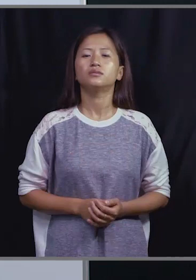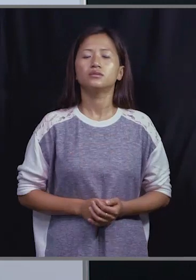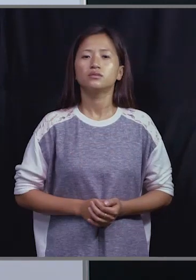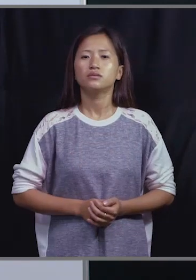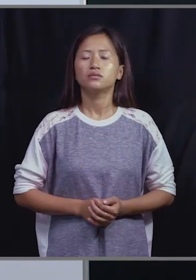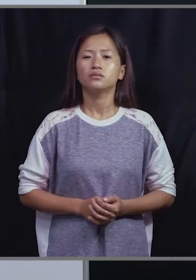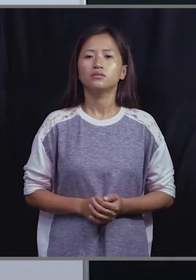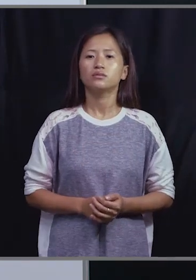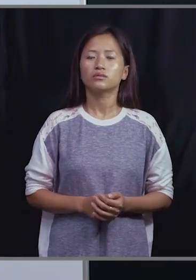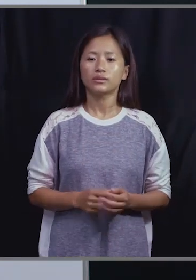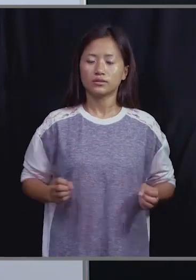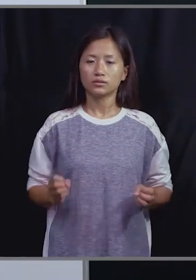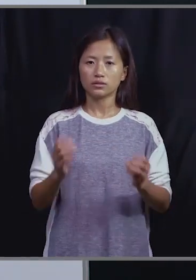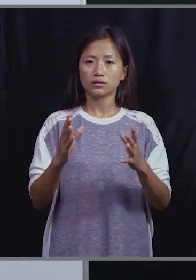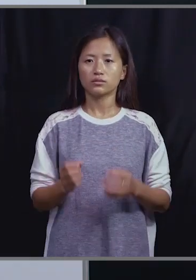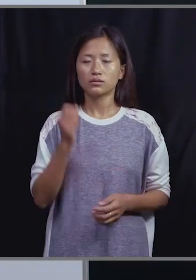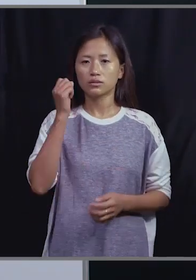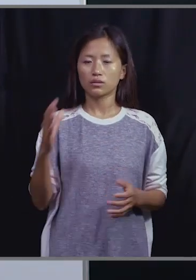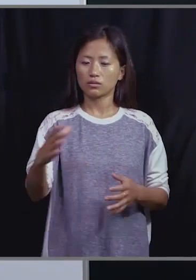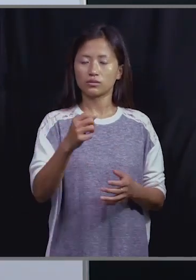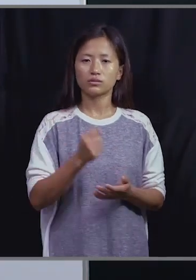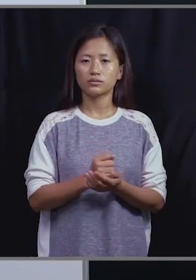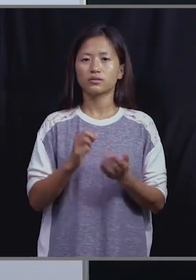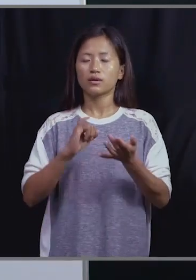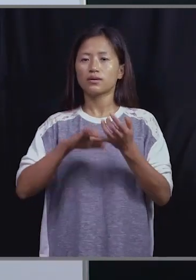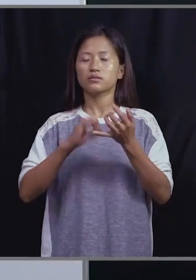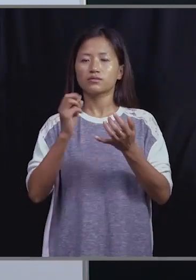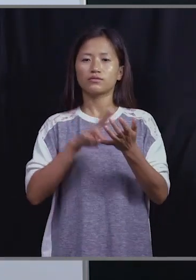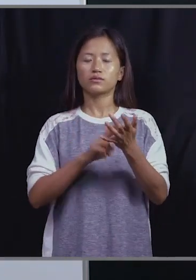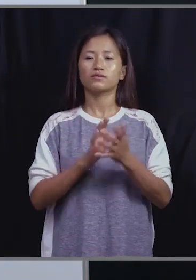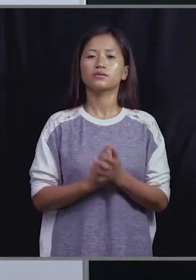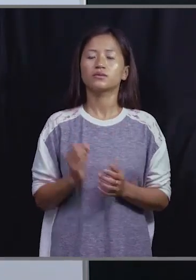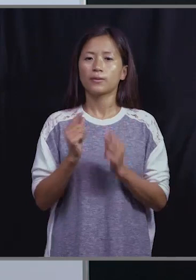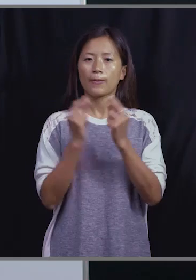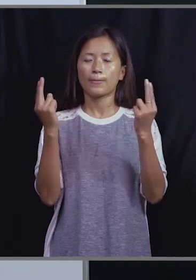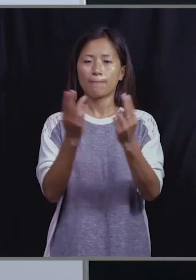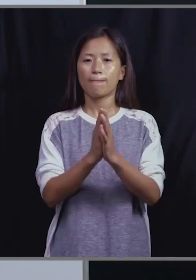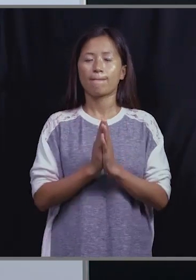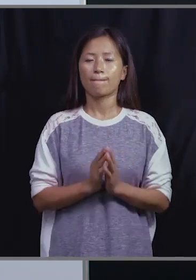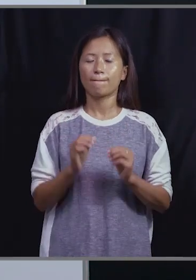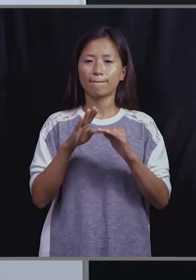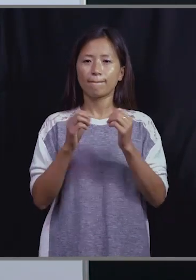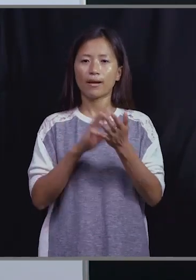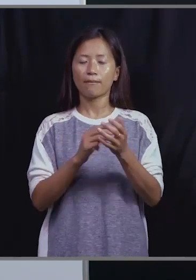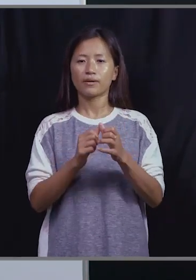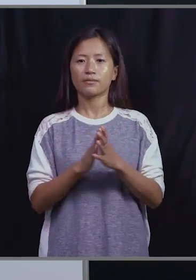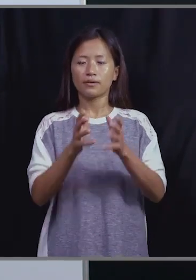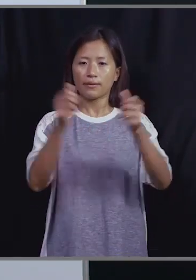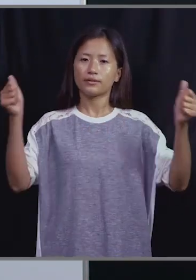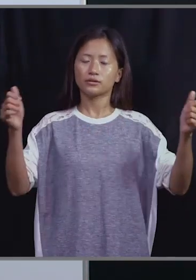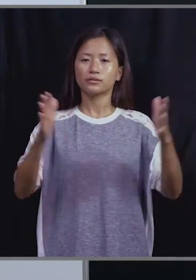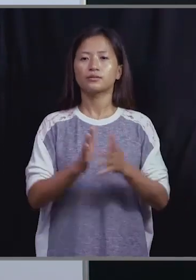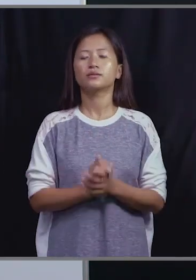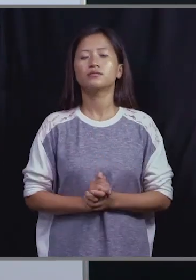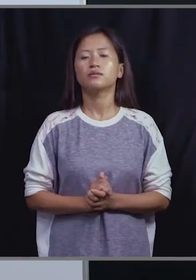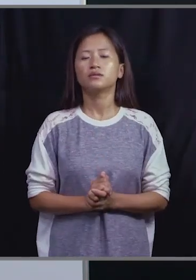he started to control the Soviet Union, Stalin, he tried to control over the mass media, that is newspapers,